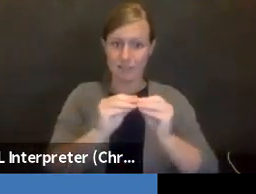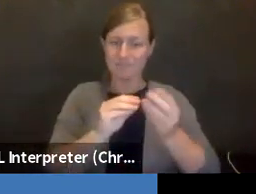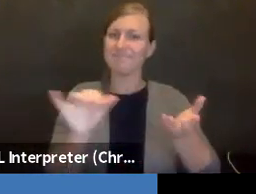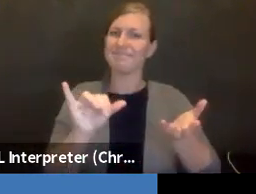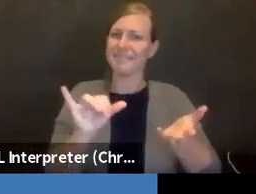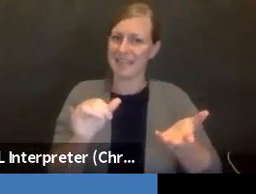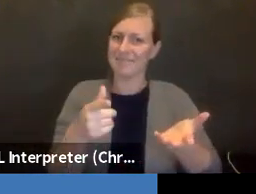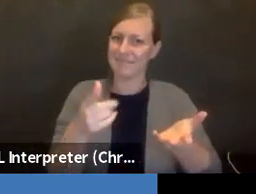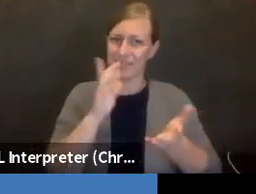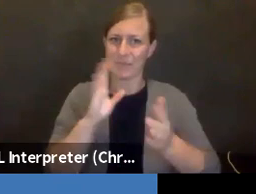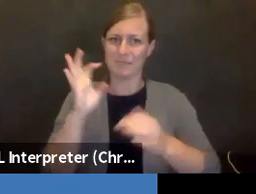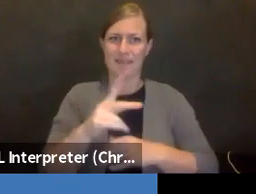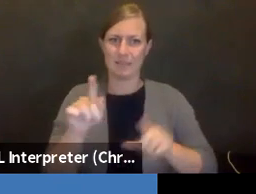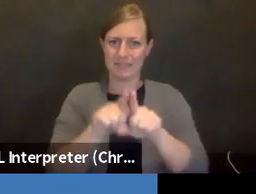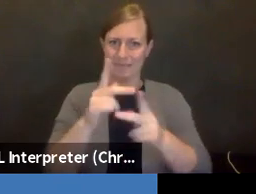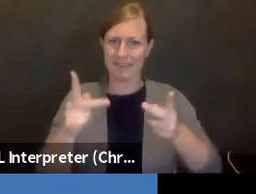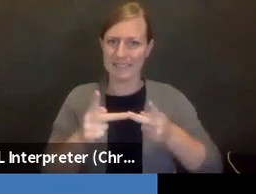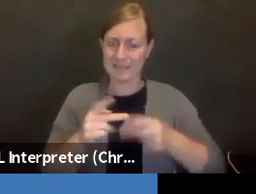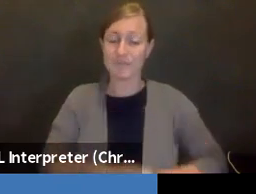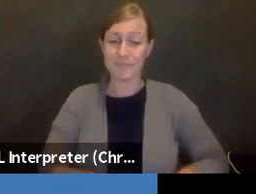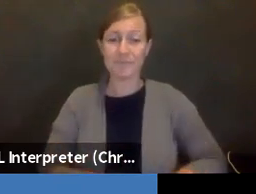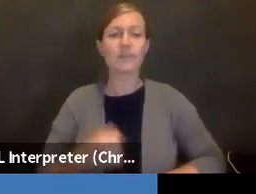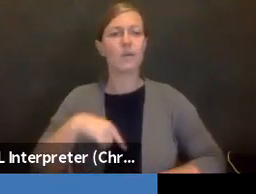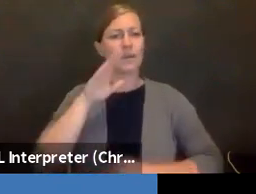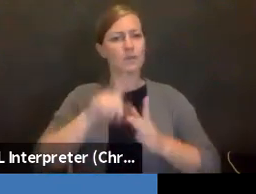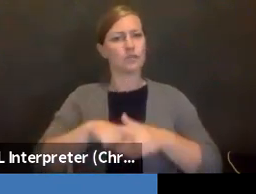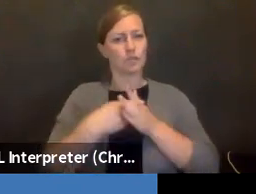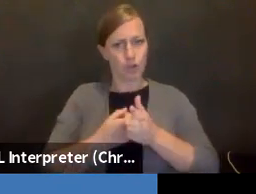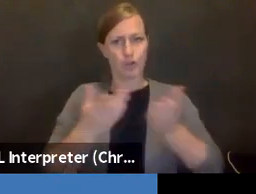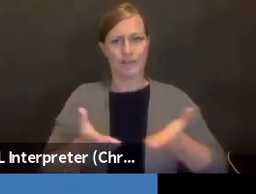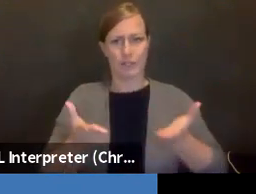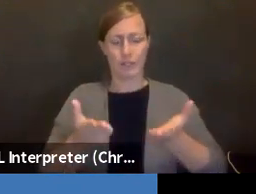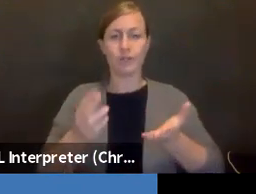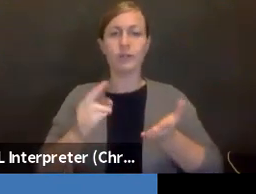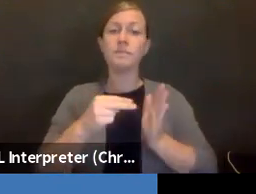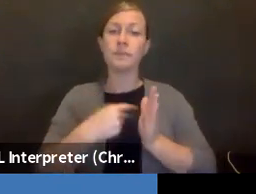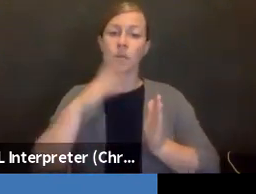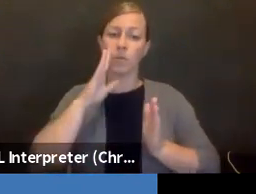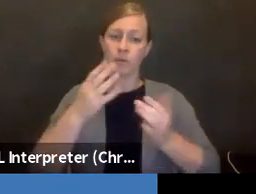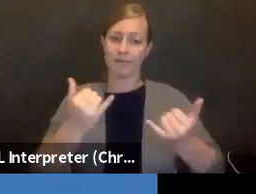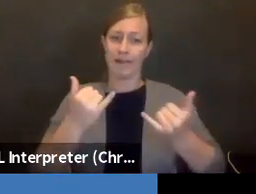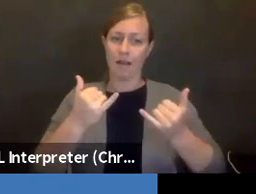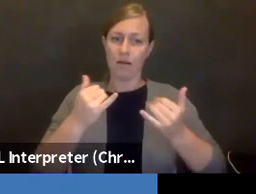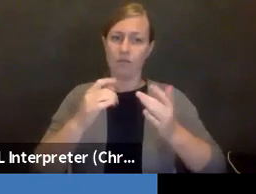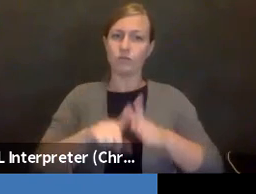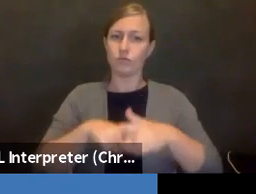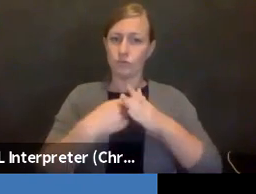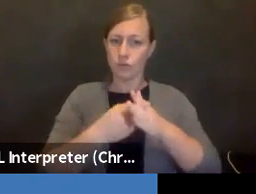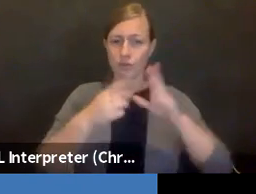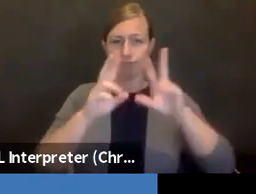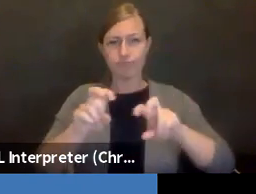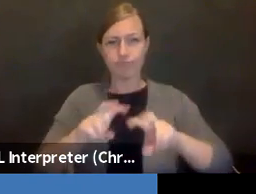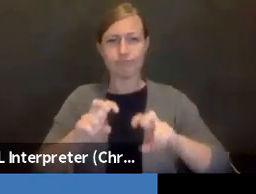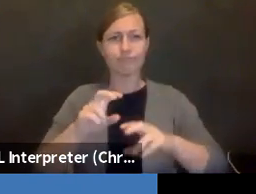Now, we're going to start here. And when I mean start here, we're really going to start looking at our class